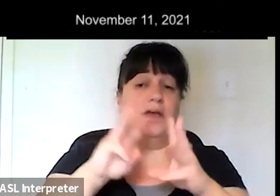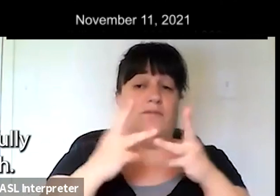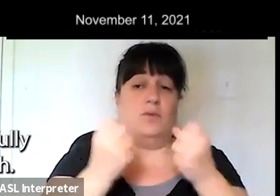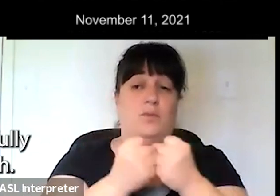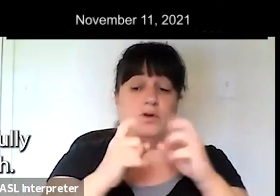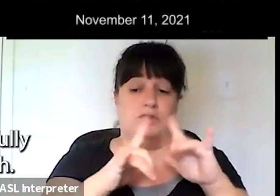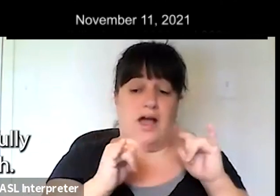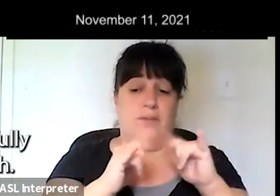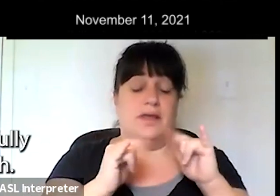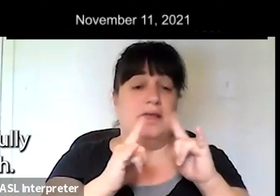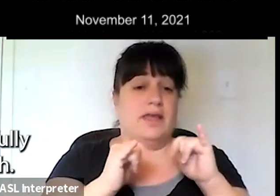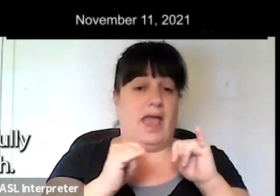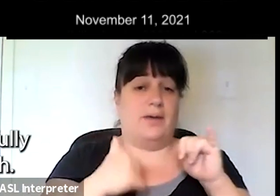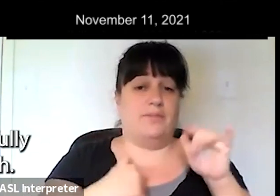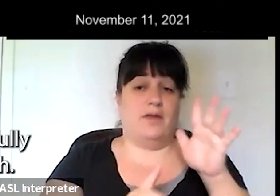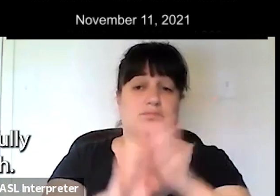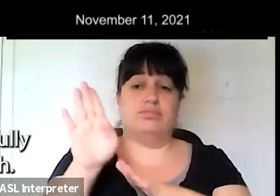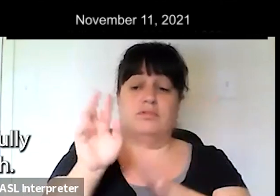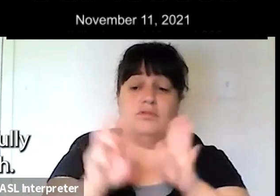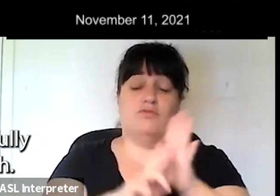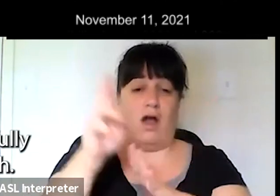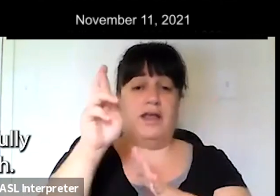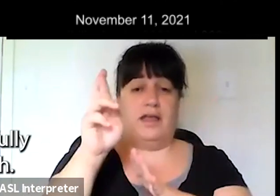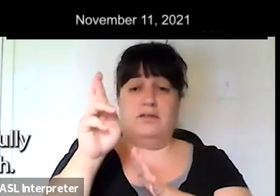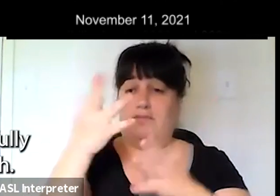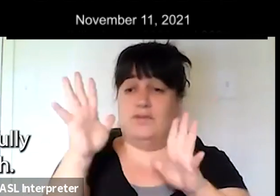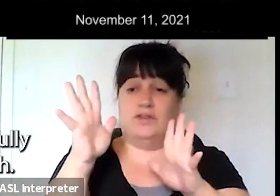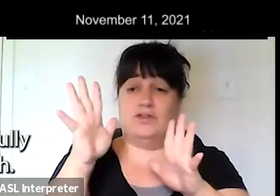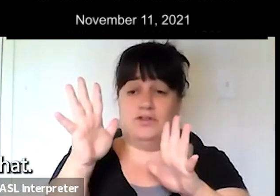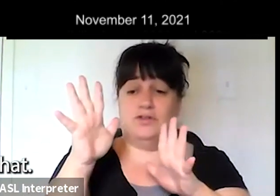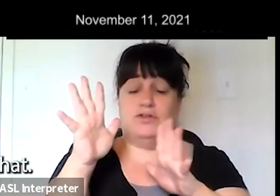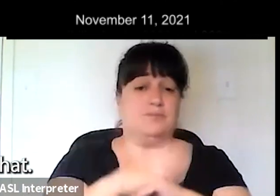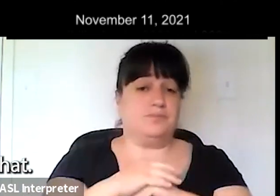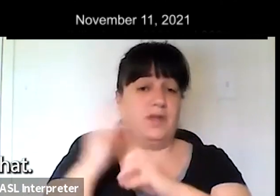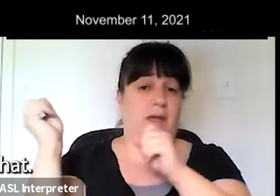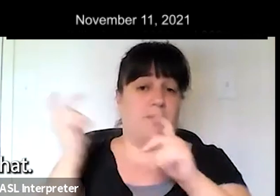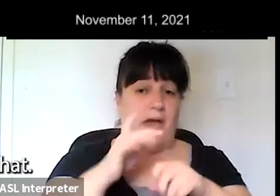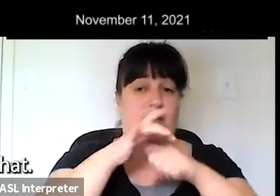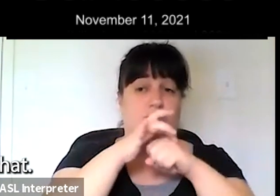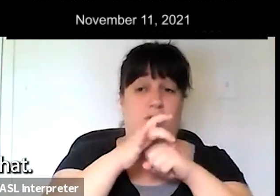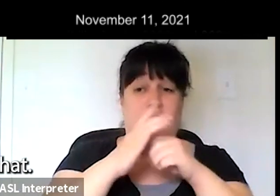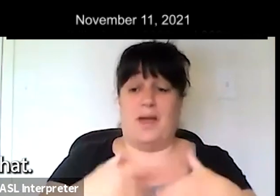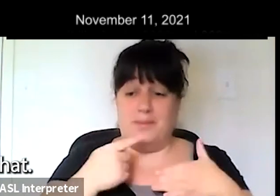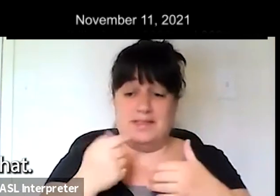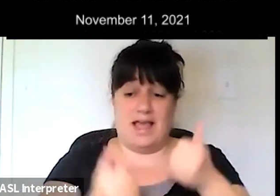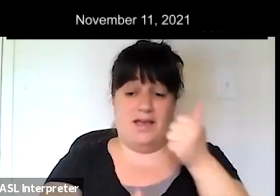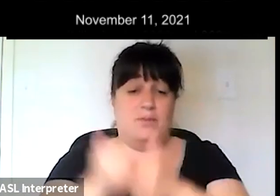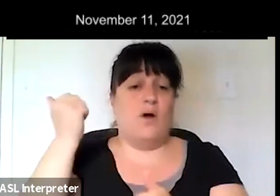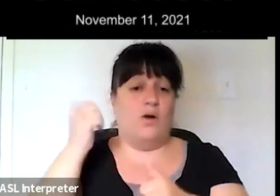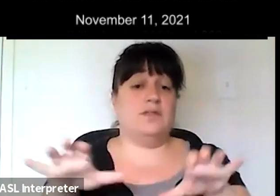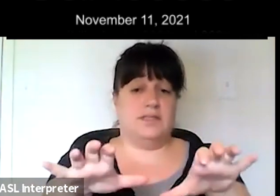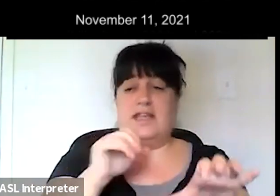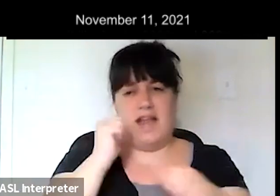camp, they had to launch a rocket successfully and get their payload back to Earth. And happy to say most of them did, not